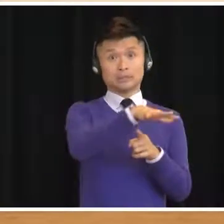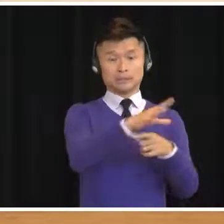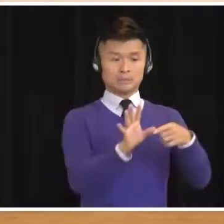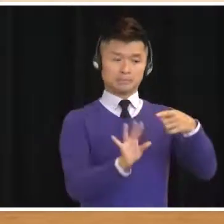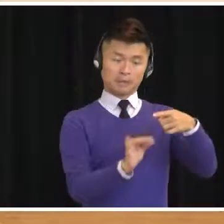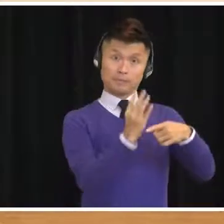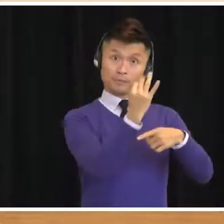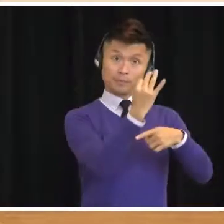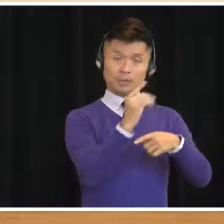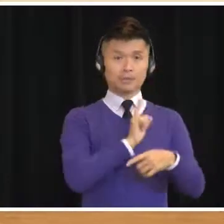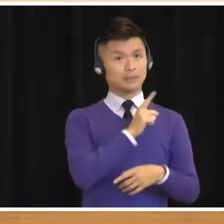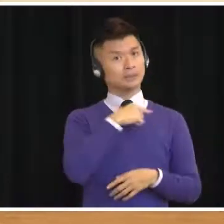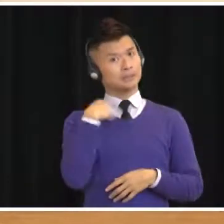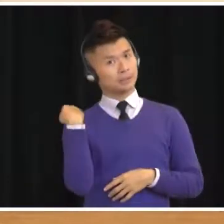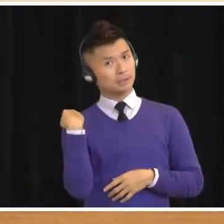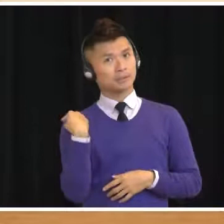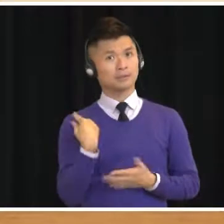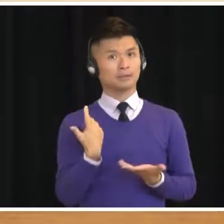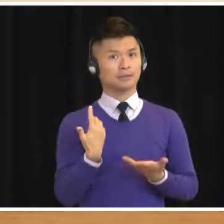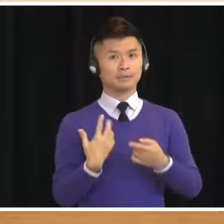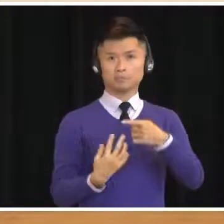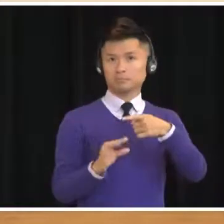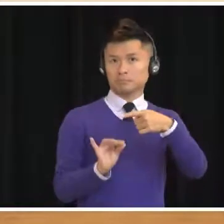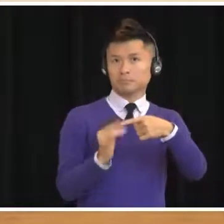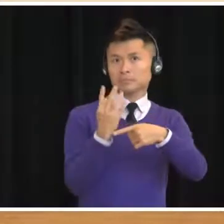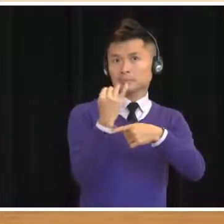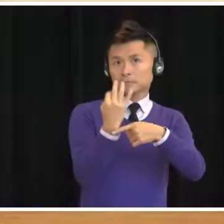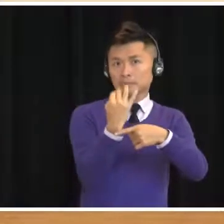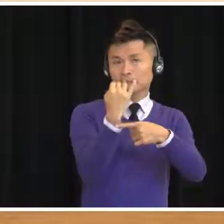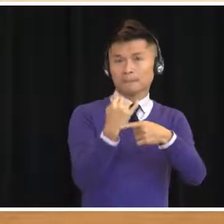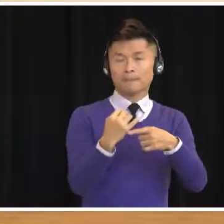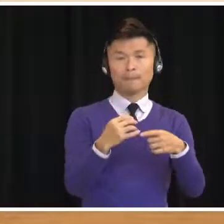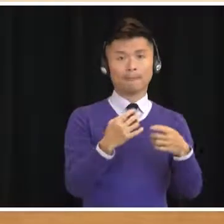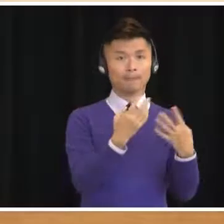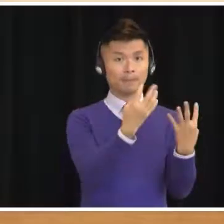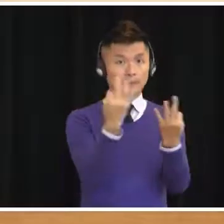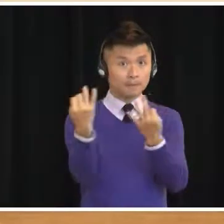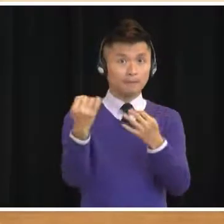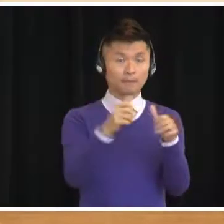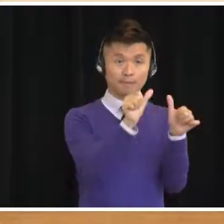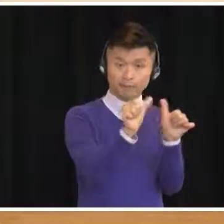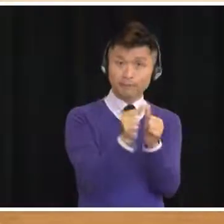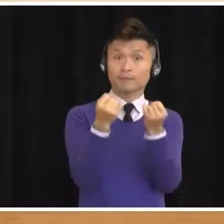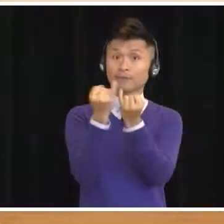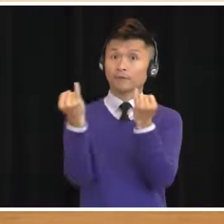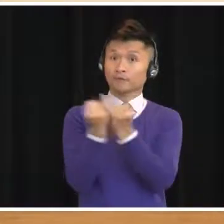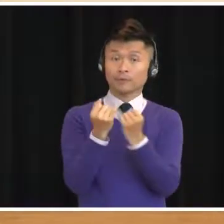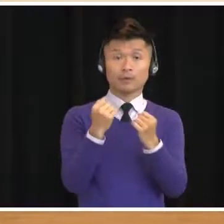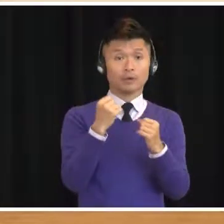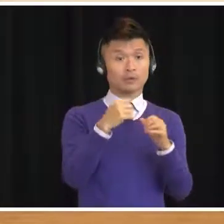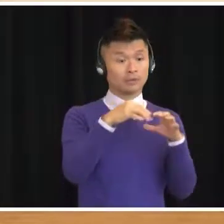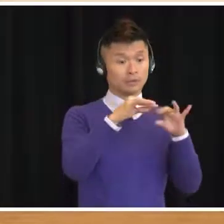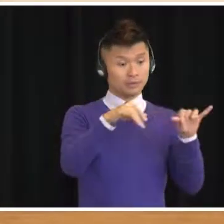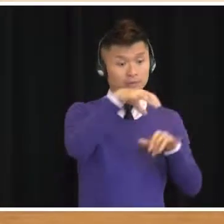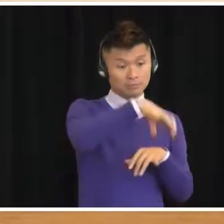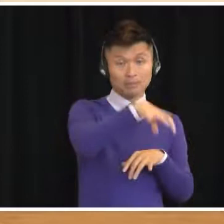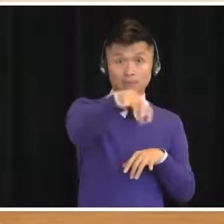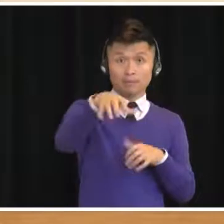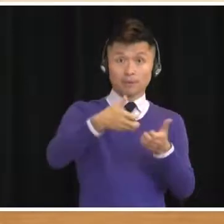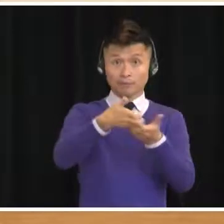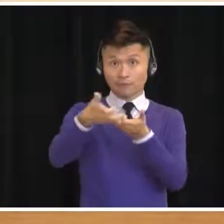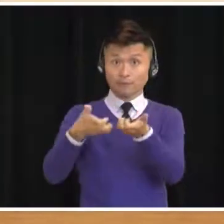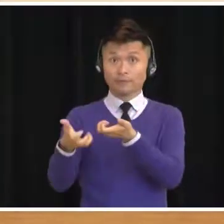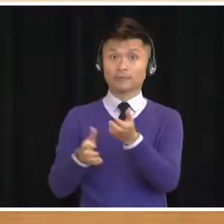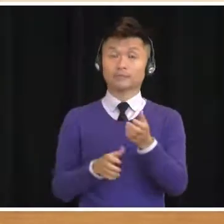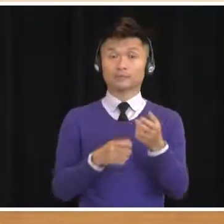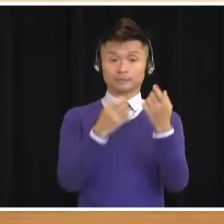children provided by gender and location. And we'd be interested in the statistics broken down. For instance,